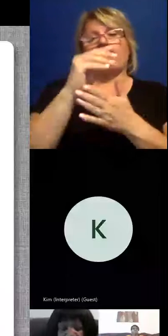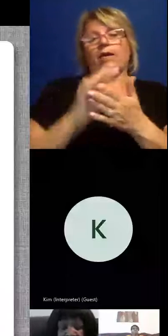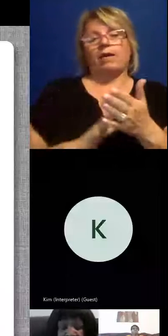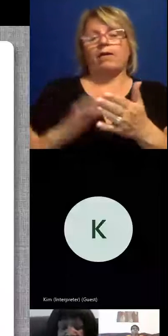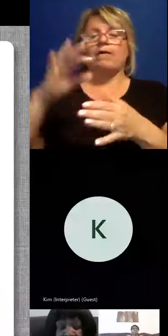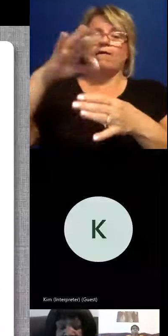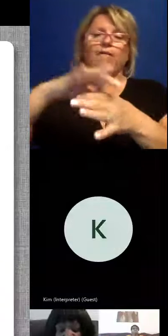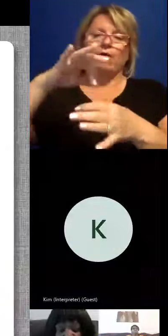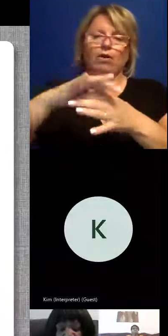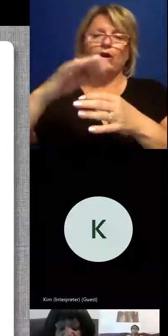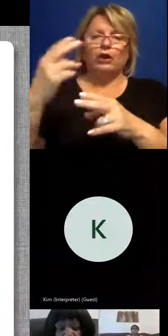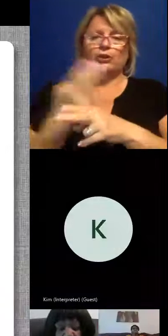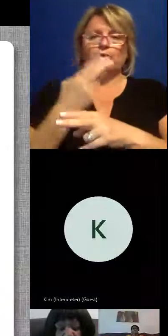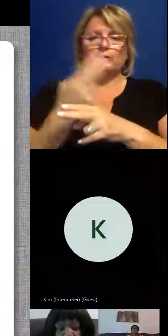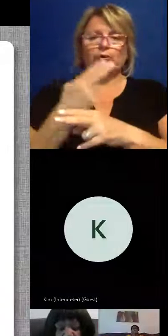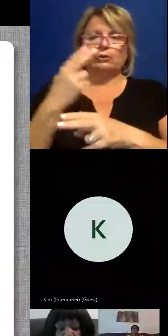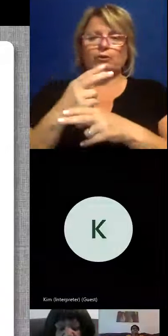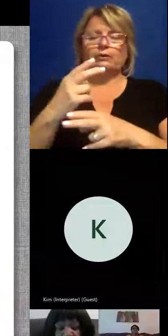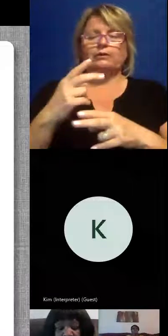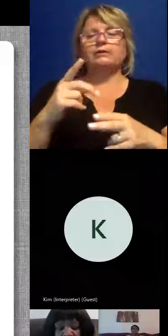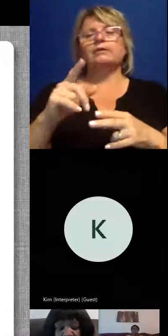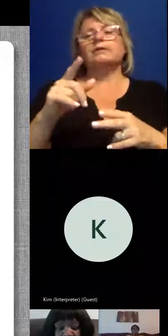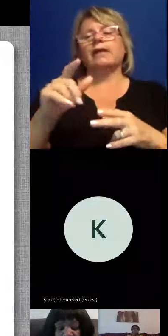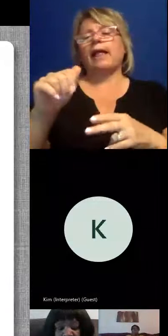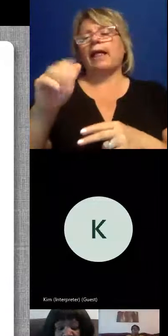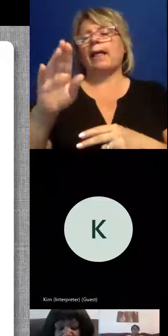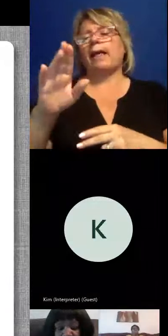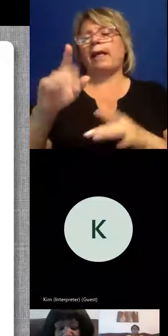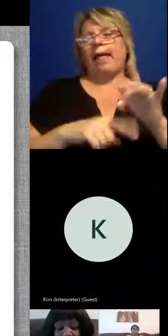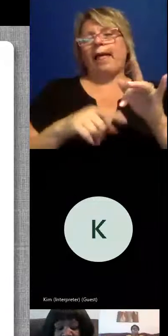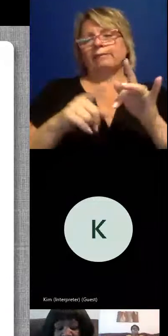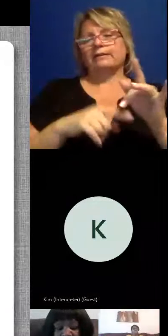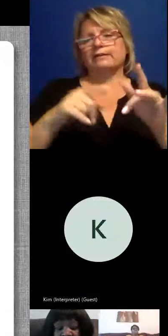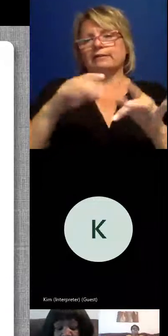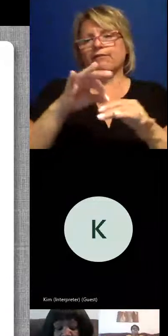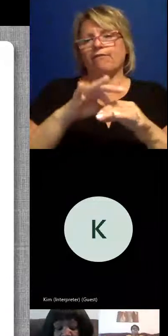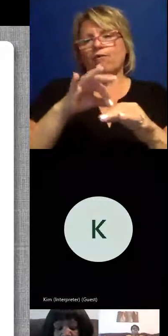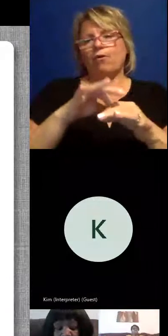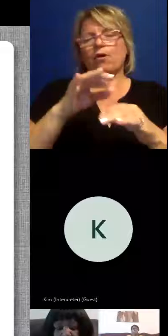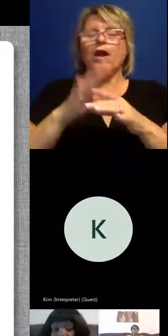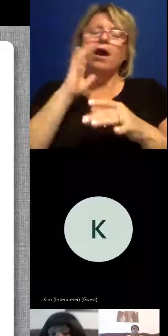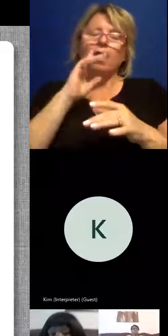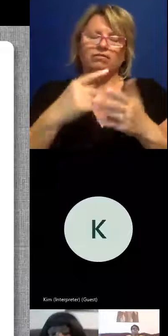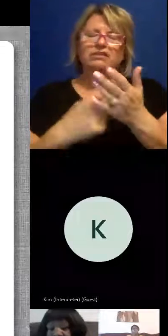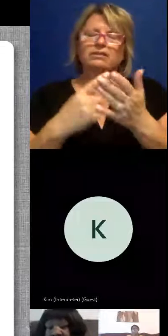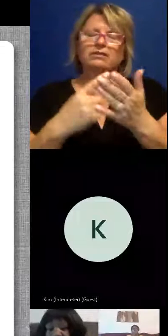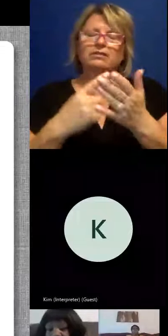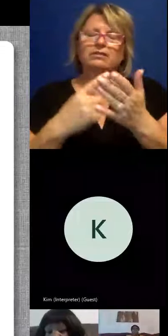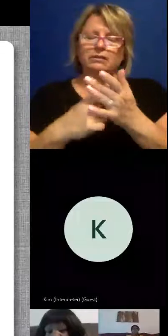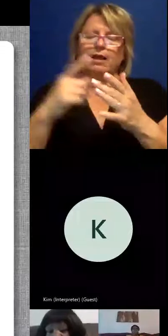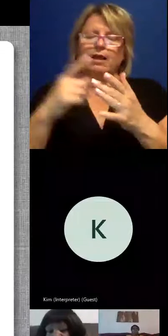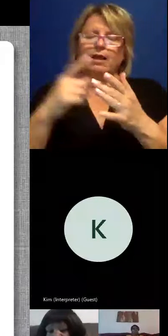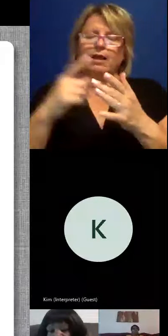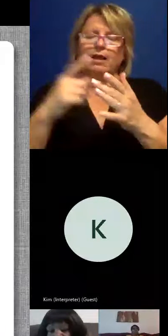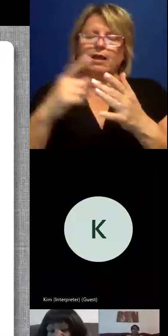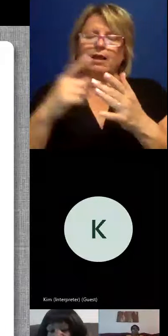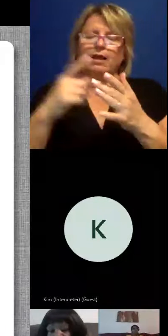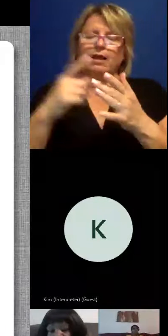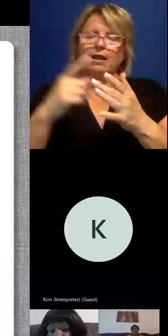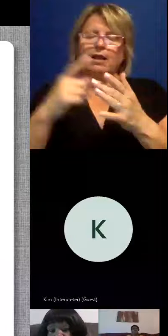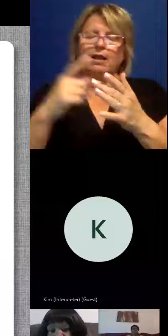vote using an absentee voting. I will be reviewing absentee voting on the next